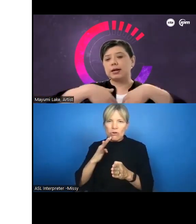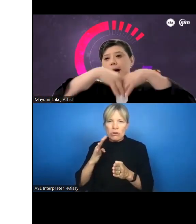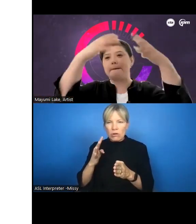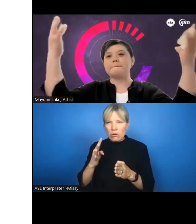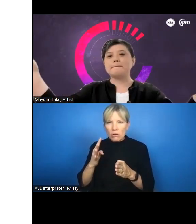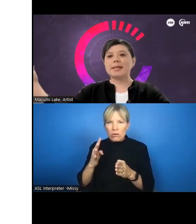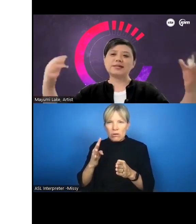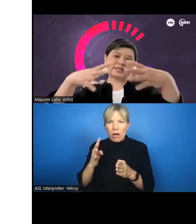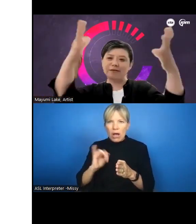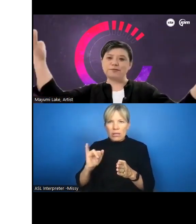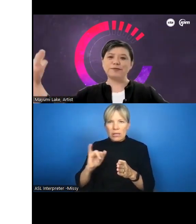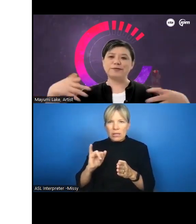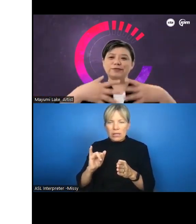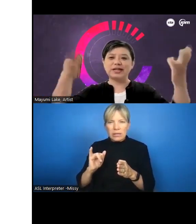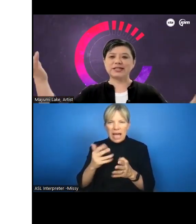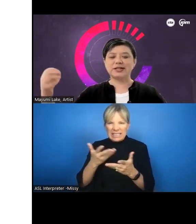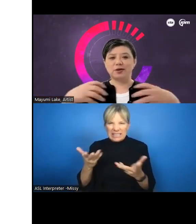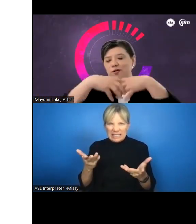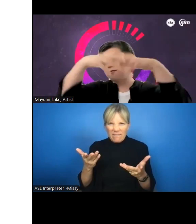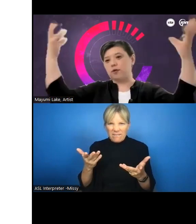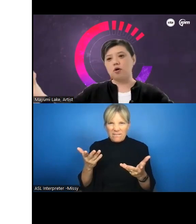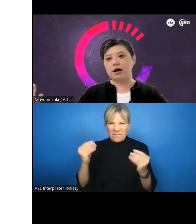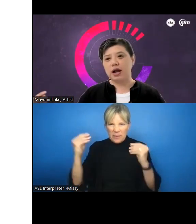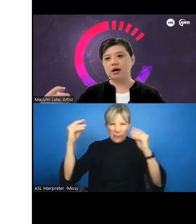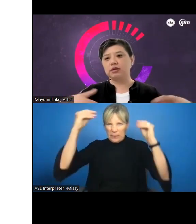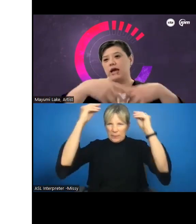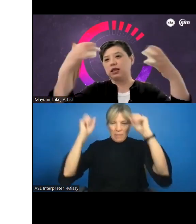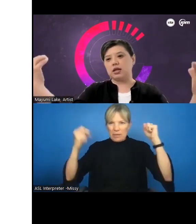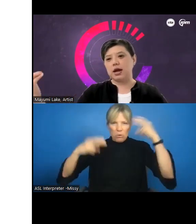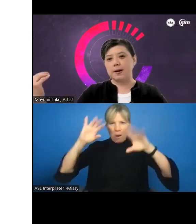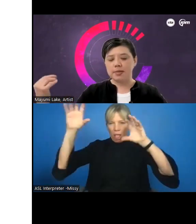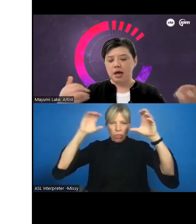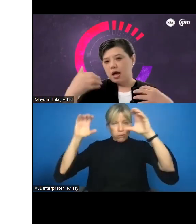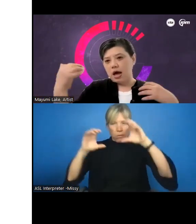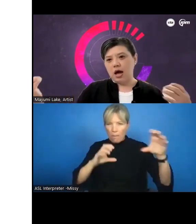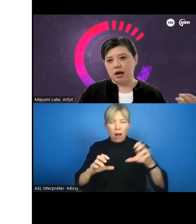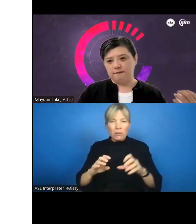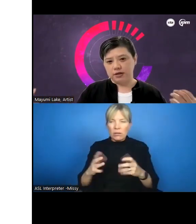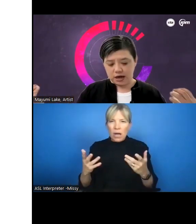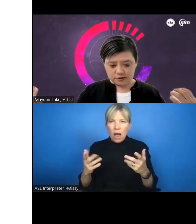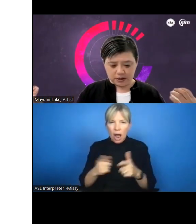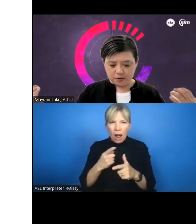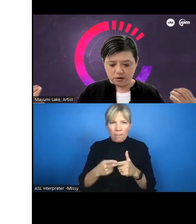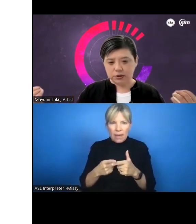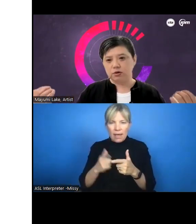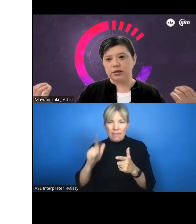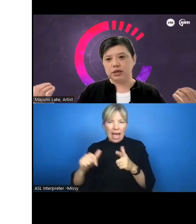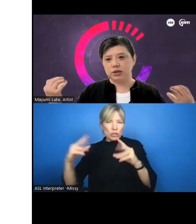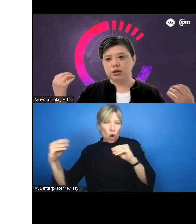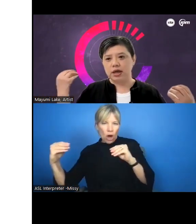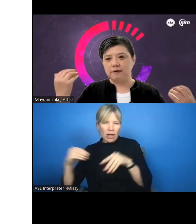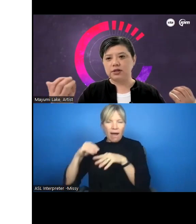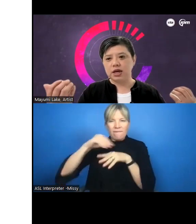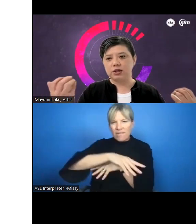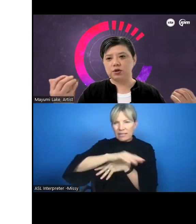like an stuff we would just, throw around and then affect other people. So it was